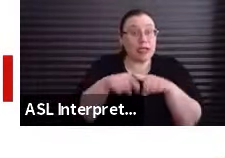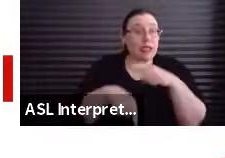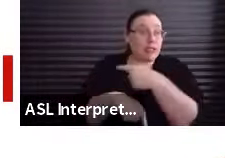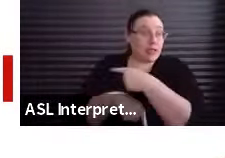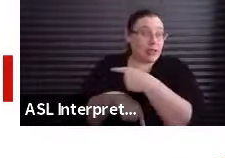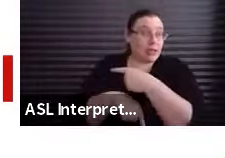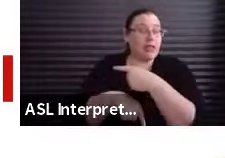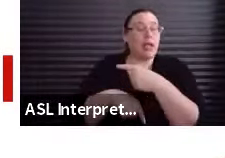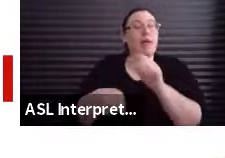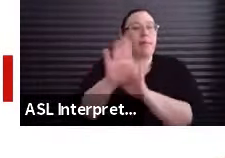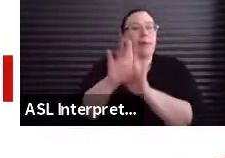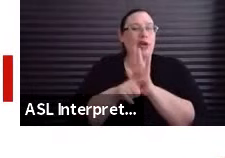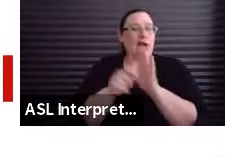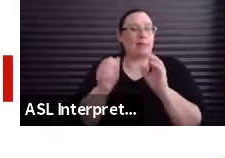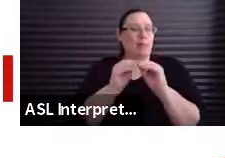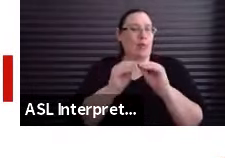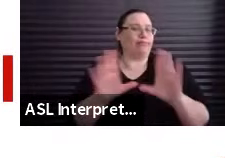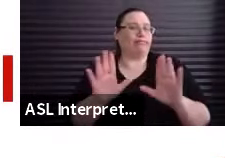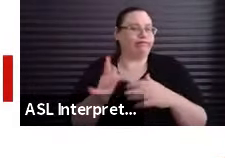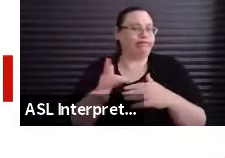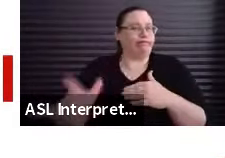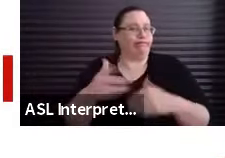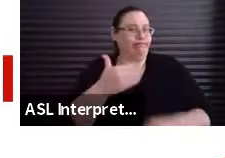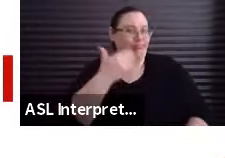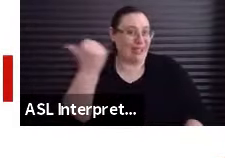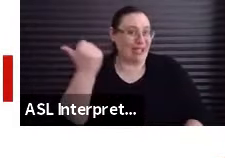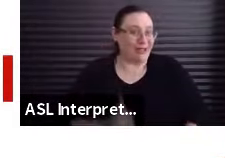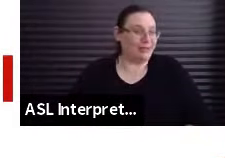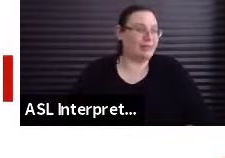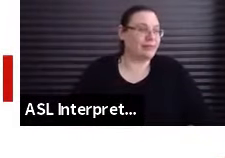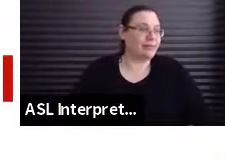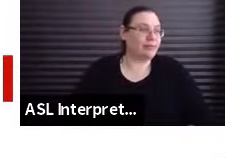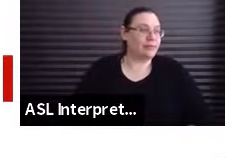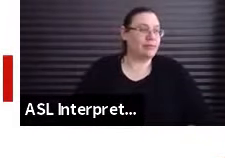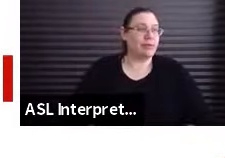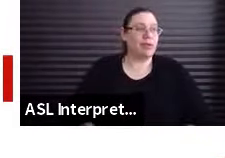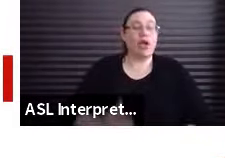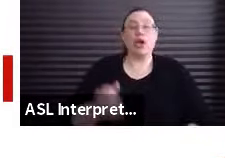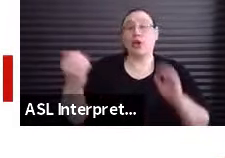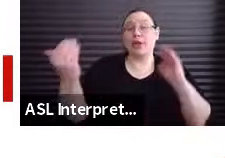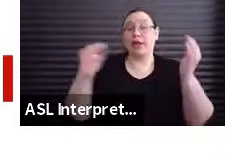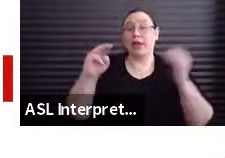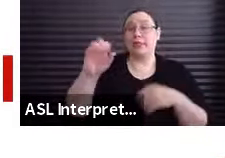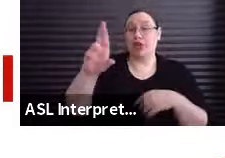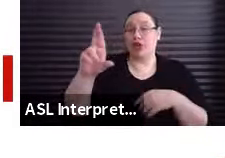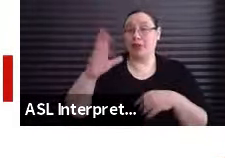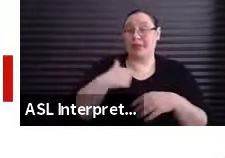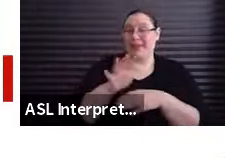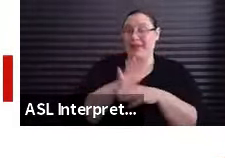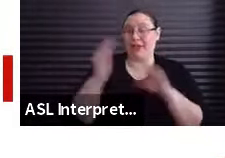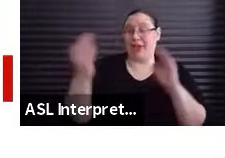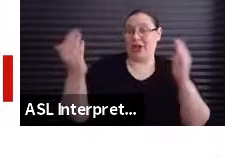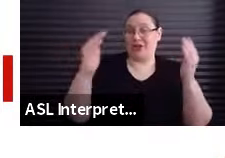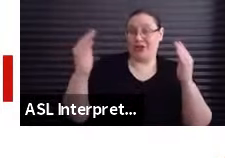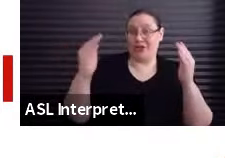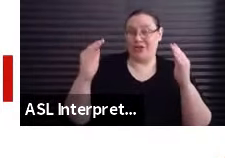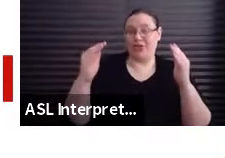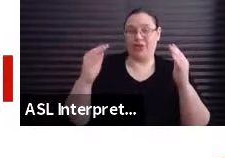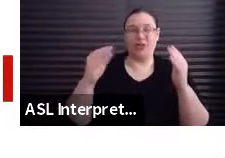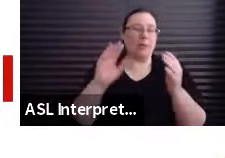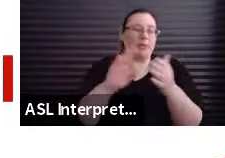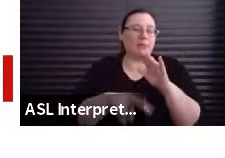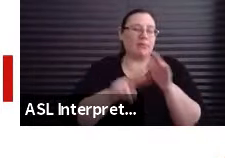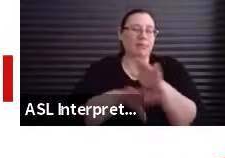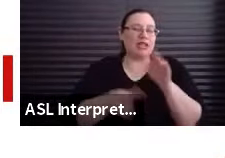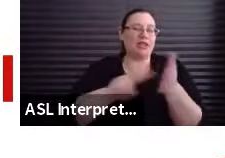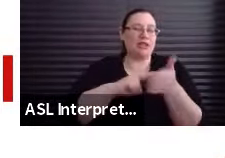make your backgrounds look a little bit better. And you can even mirror my video so that it looks the way you're basically flipped so that you